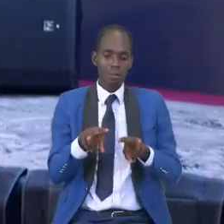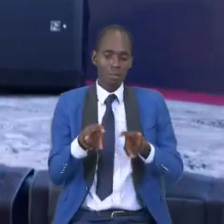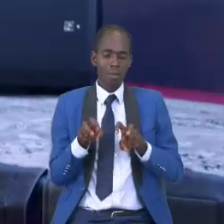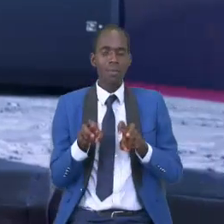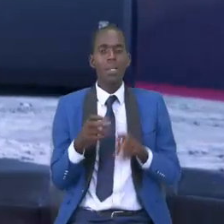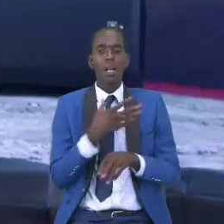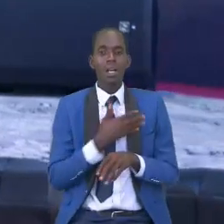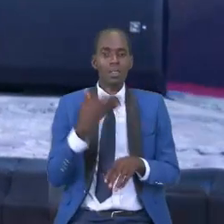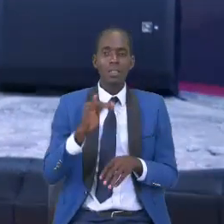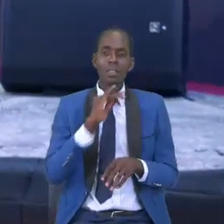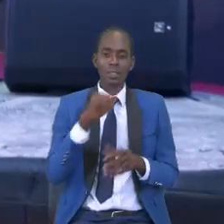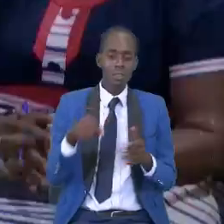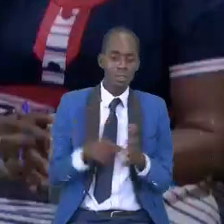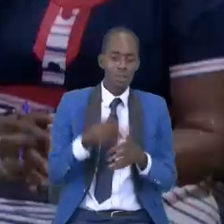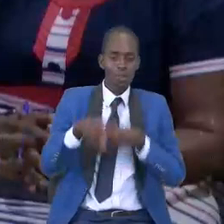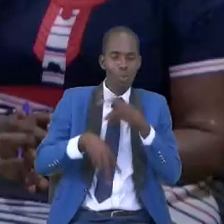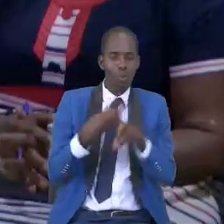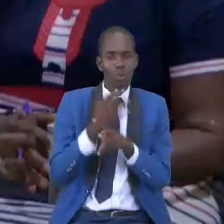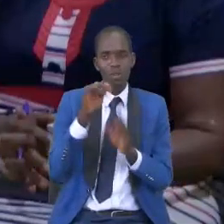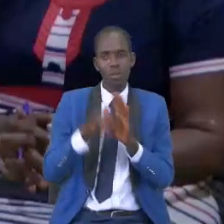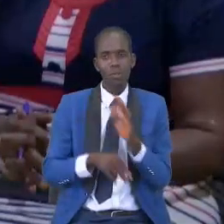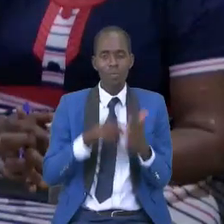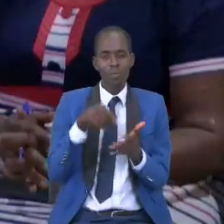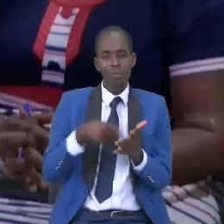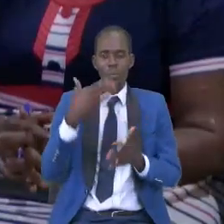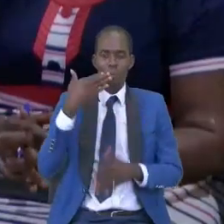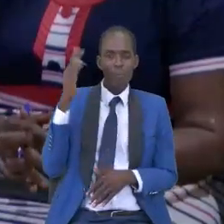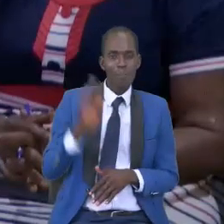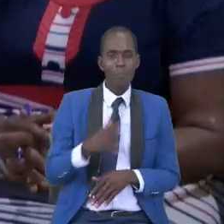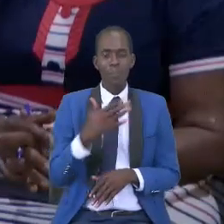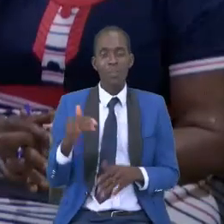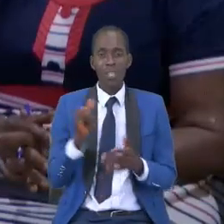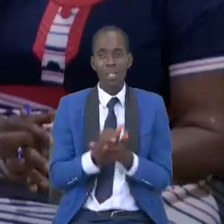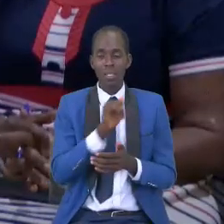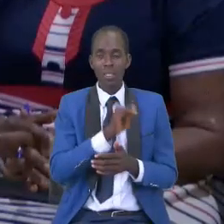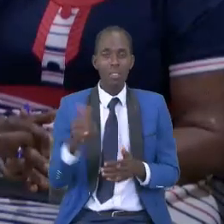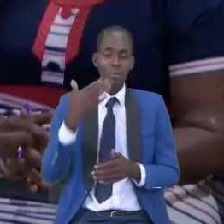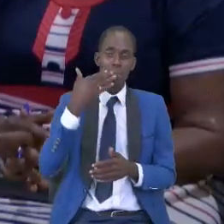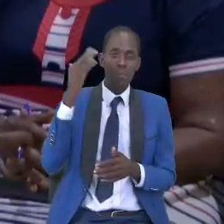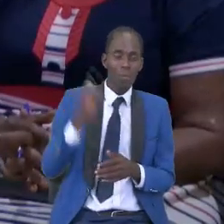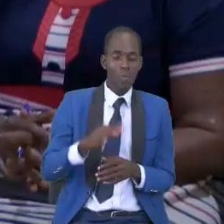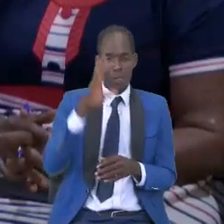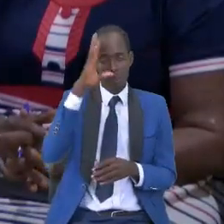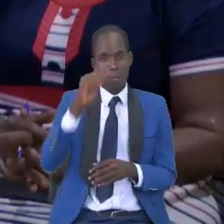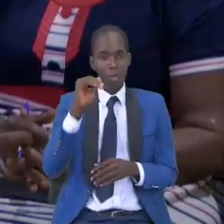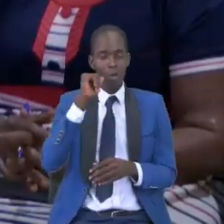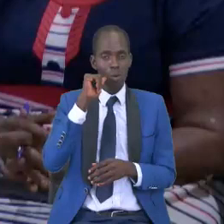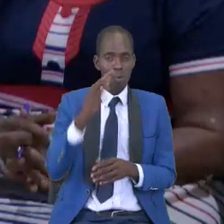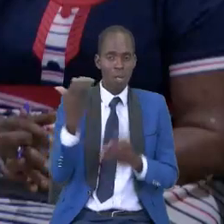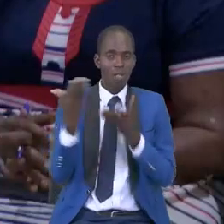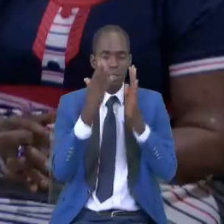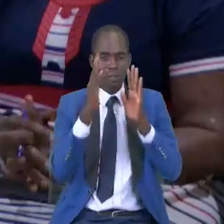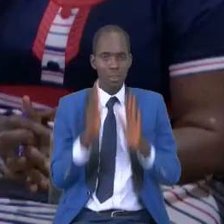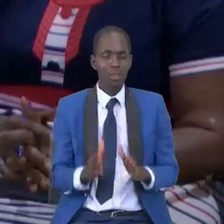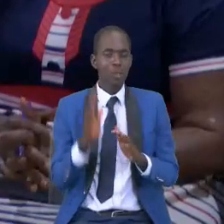is the carnality, and there is the evil that a carnal man, a carnal woman, a carnal servant